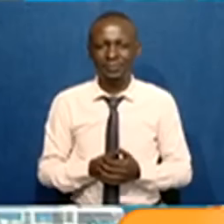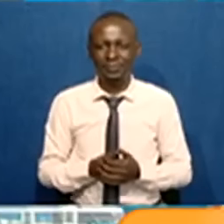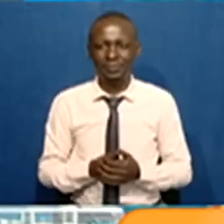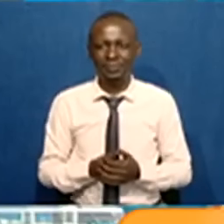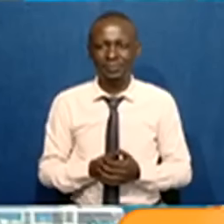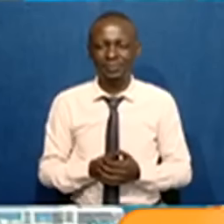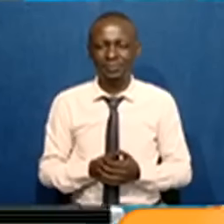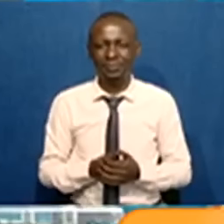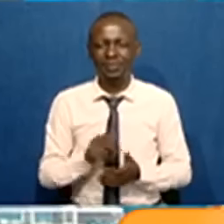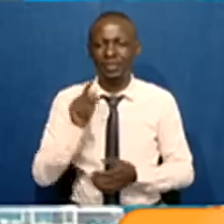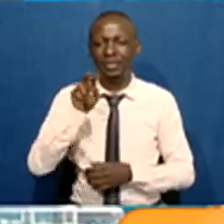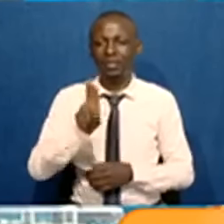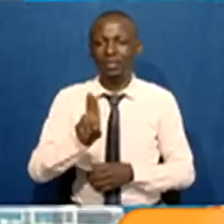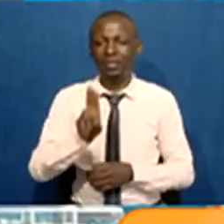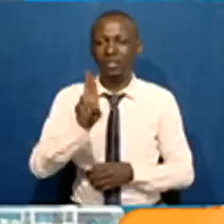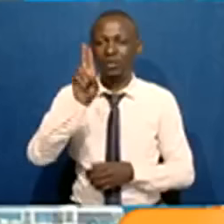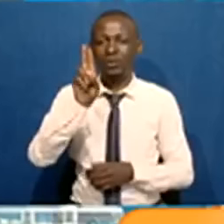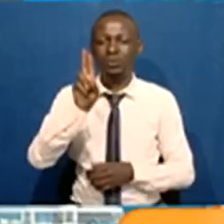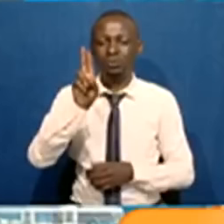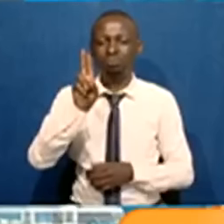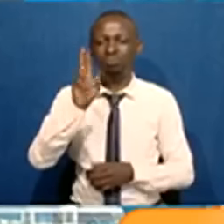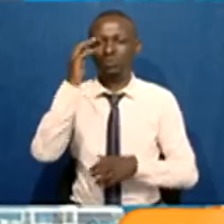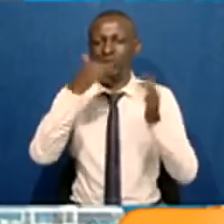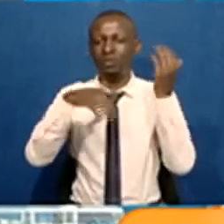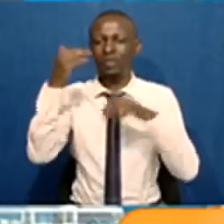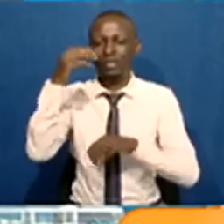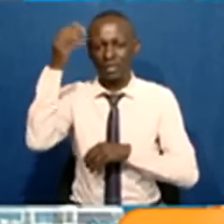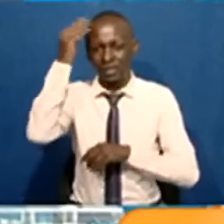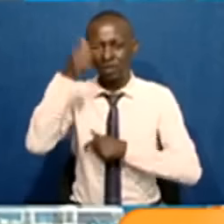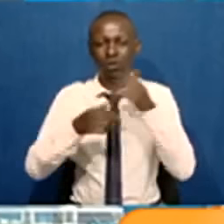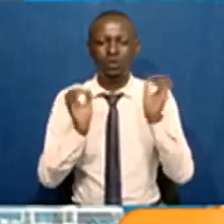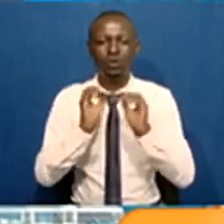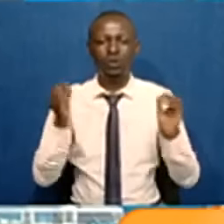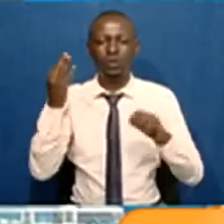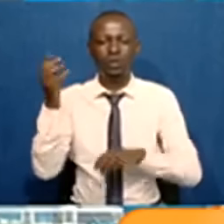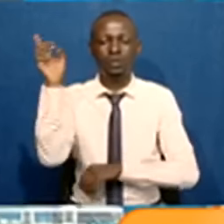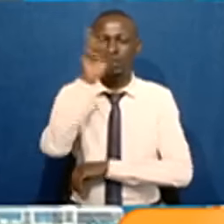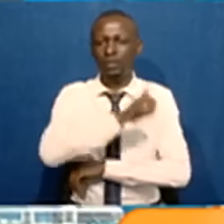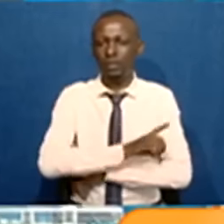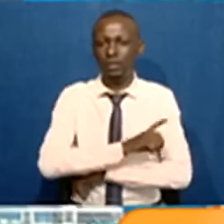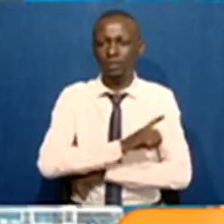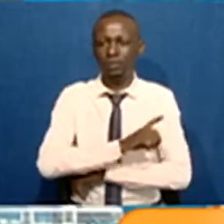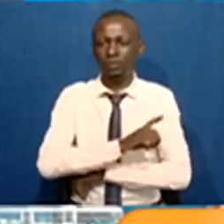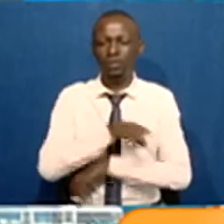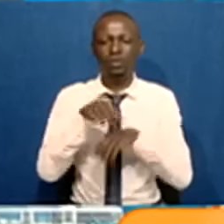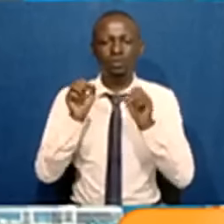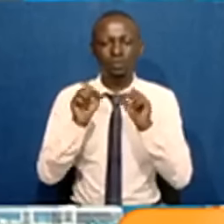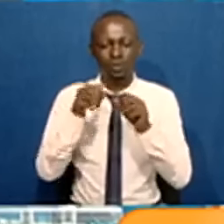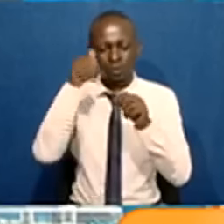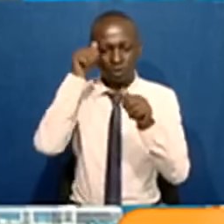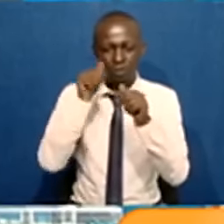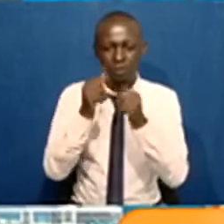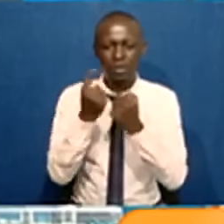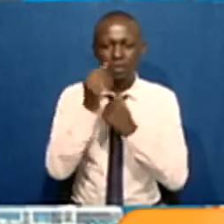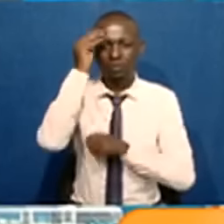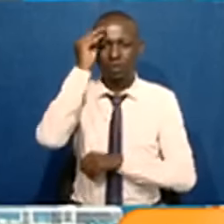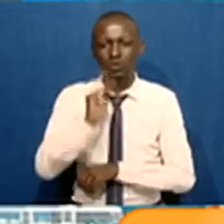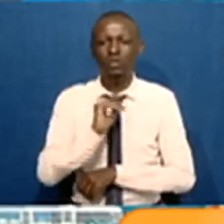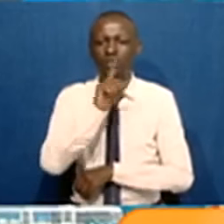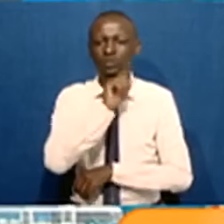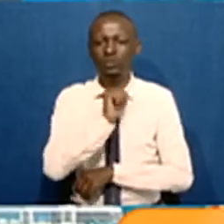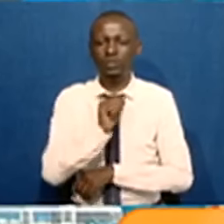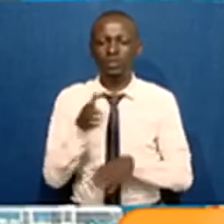Learning at the Kenyatta University has been suspended for 3 days in honor of the 11 students who perished in a